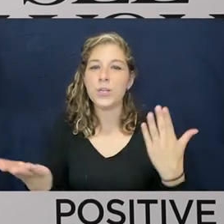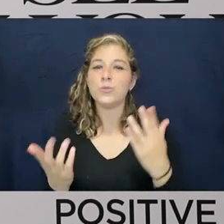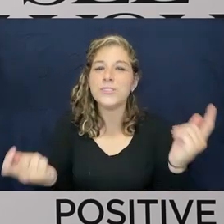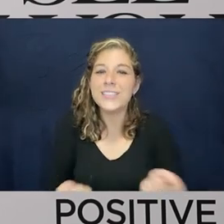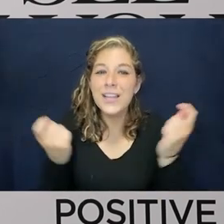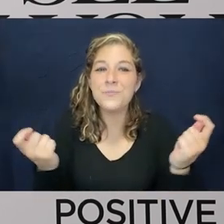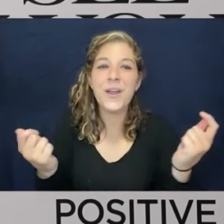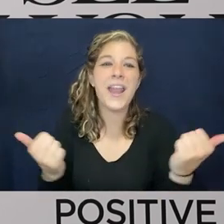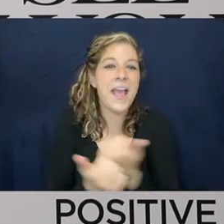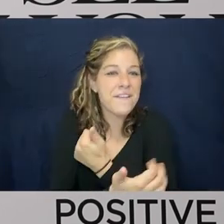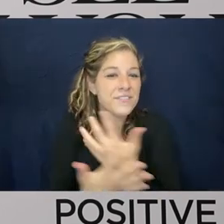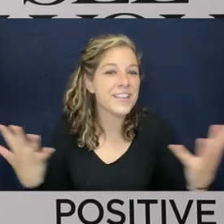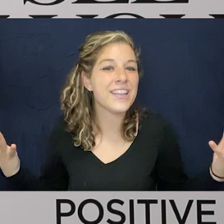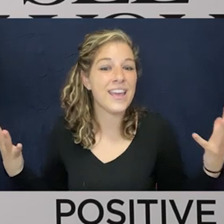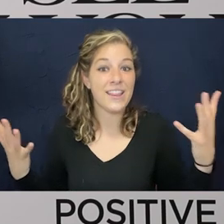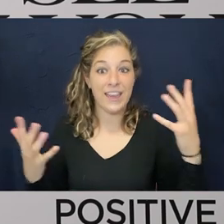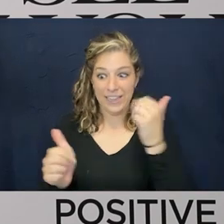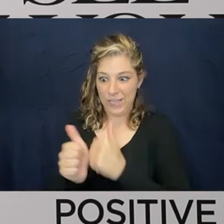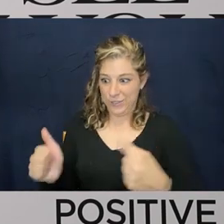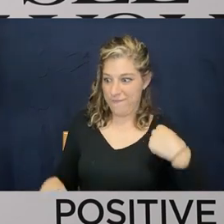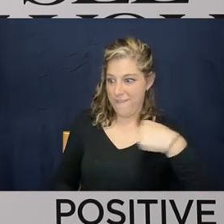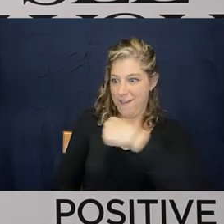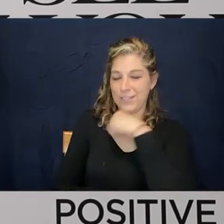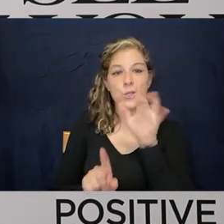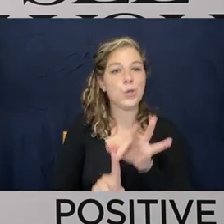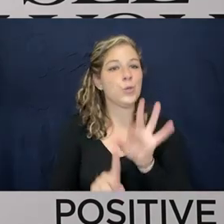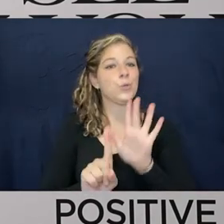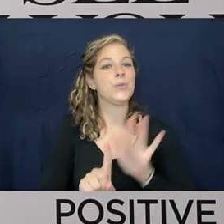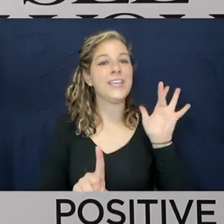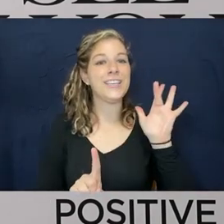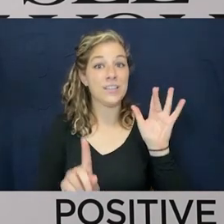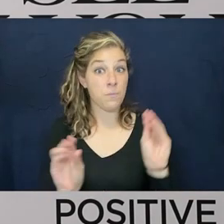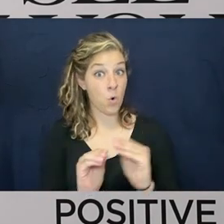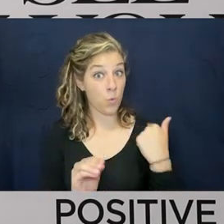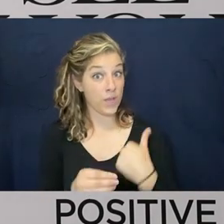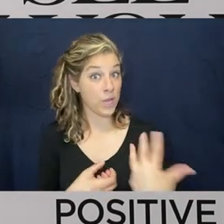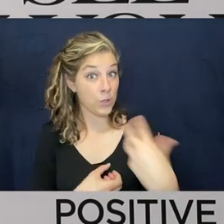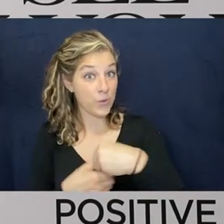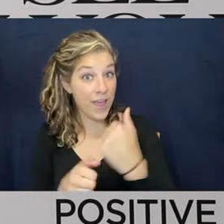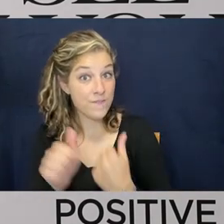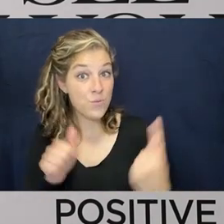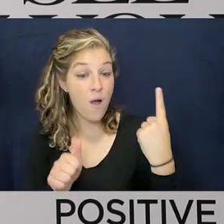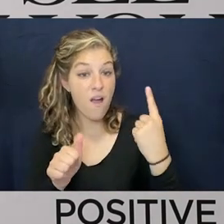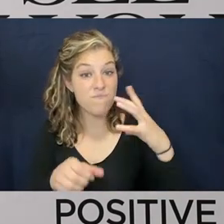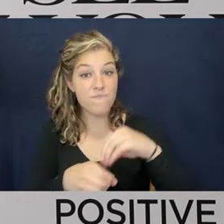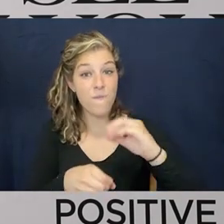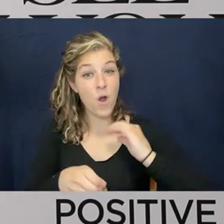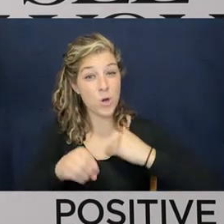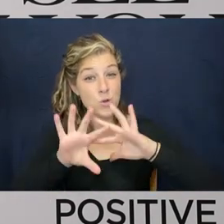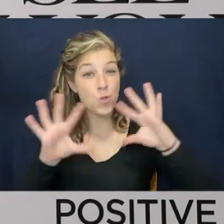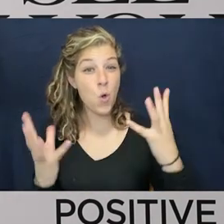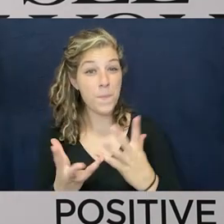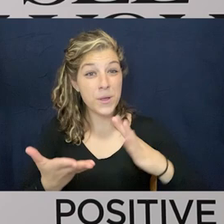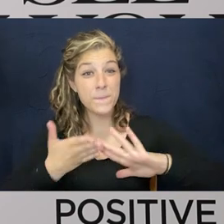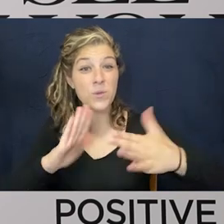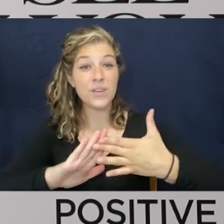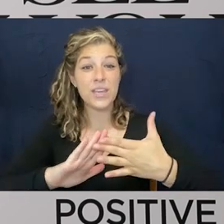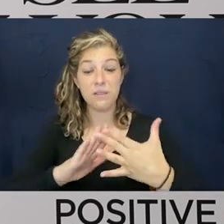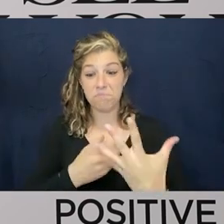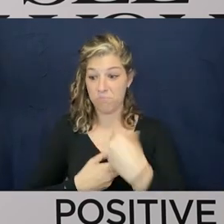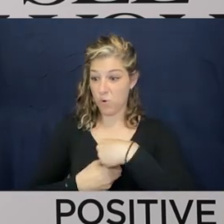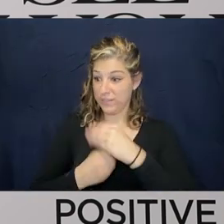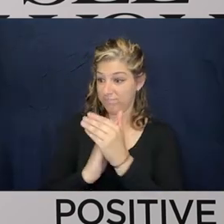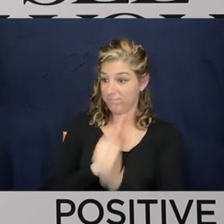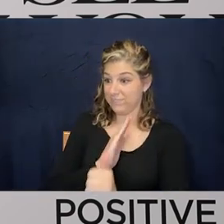here to celebrate everything that makes each of us unique. The more we include everyone as part of our global community